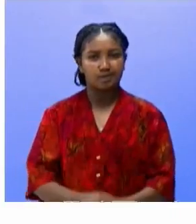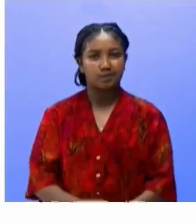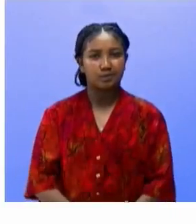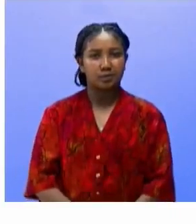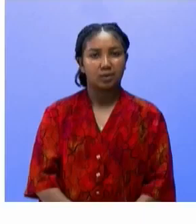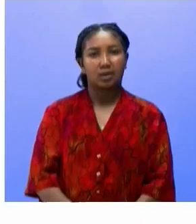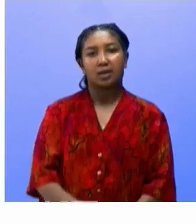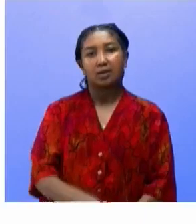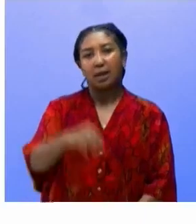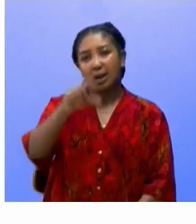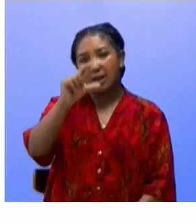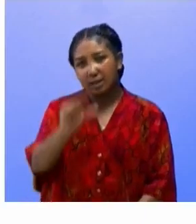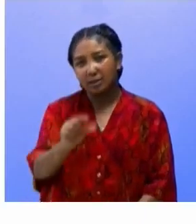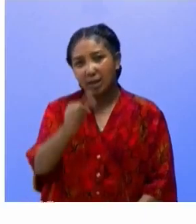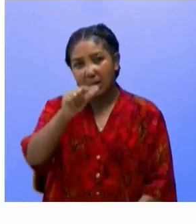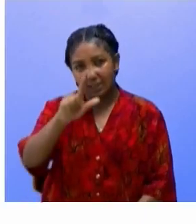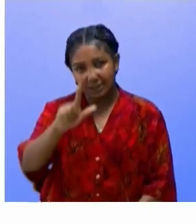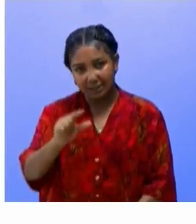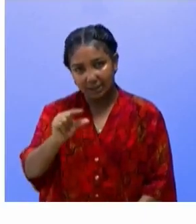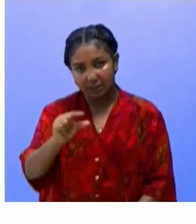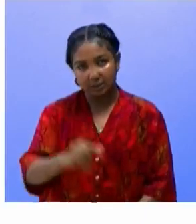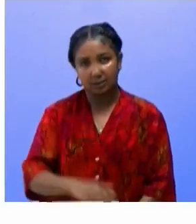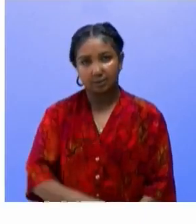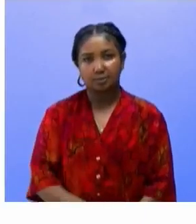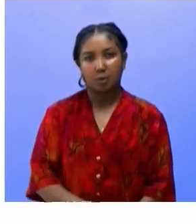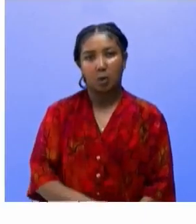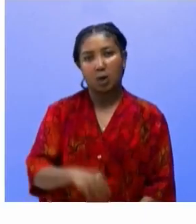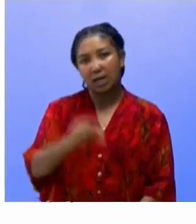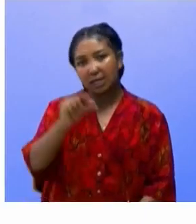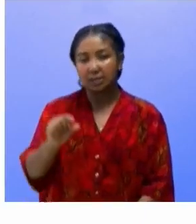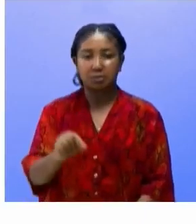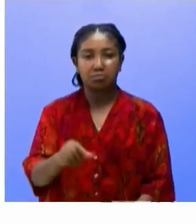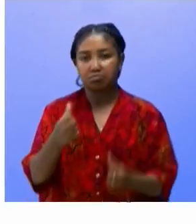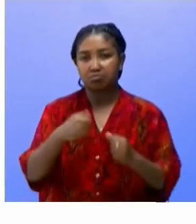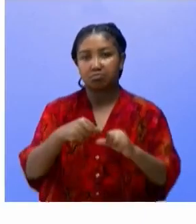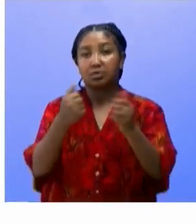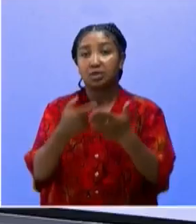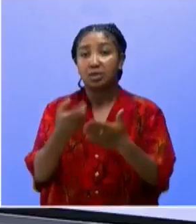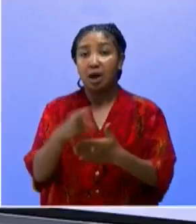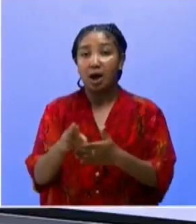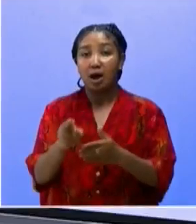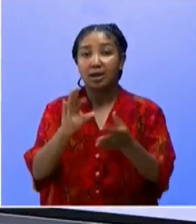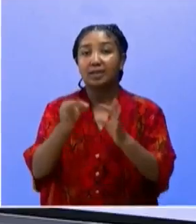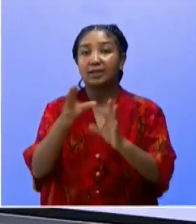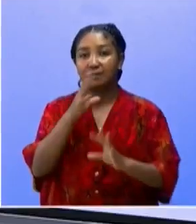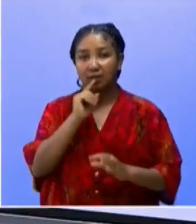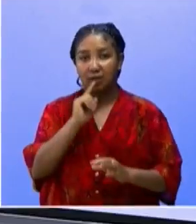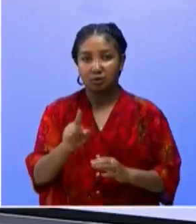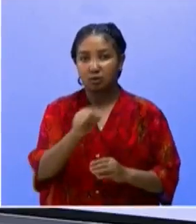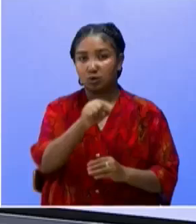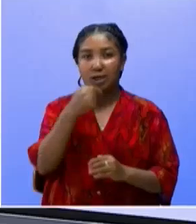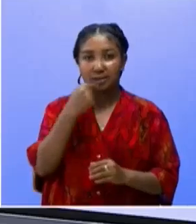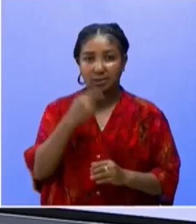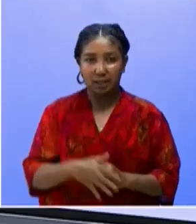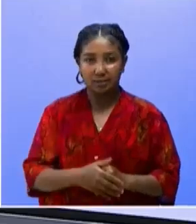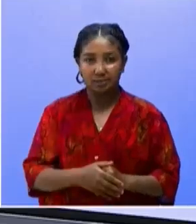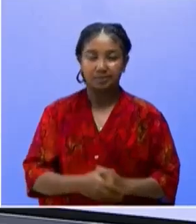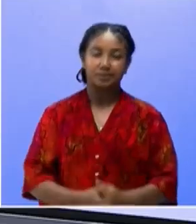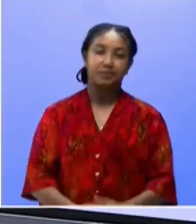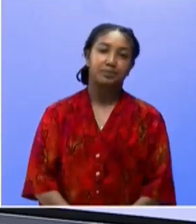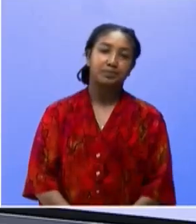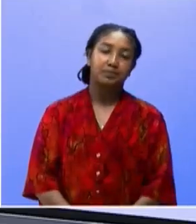a little or a little, etc. These are indefinite. You can say